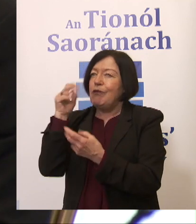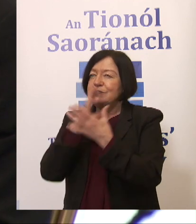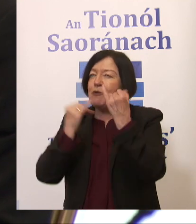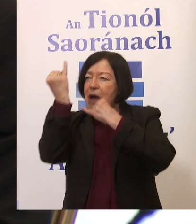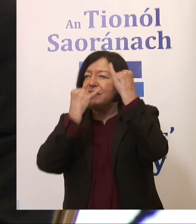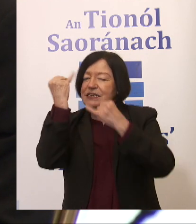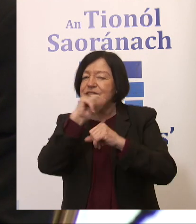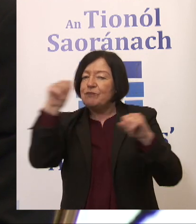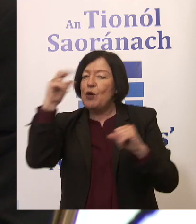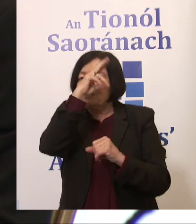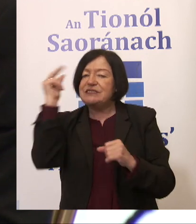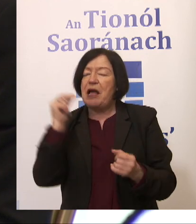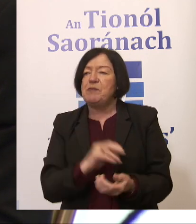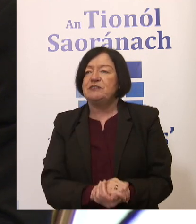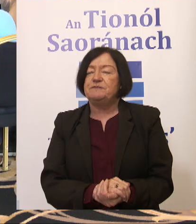at these examples for sure, yeah.